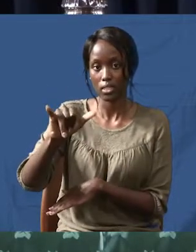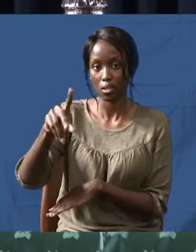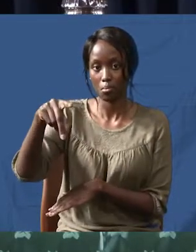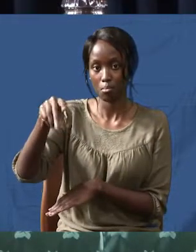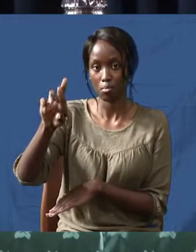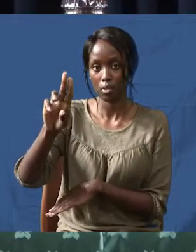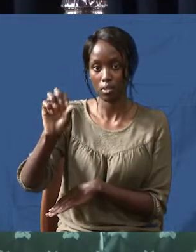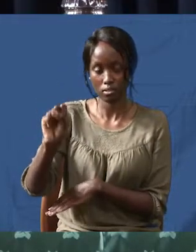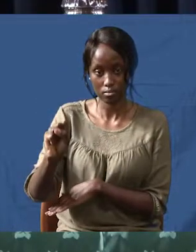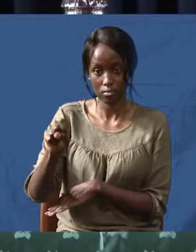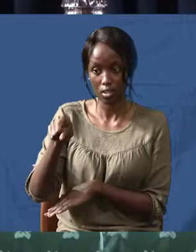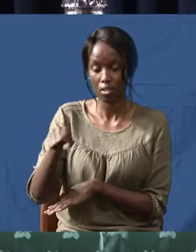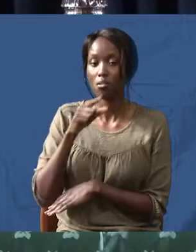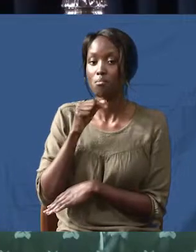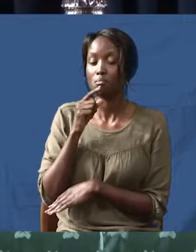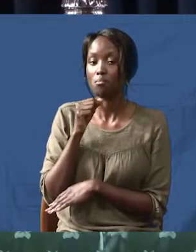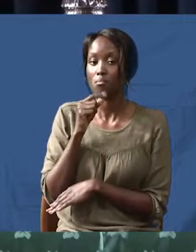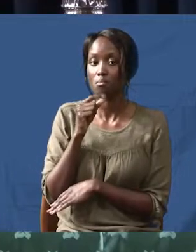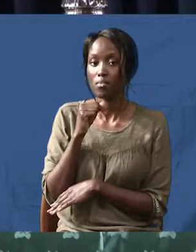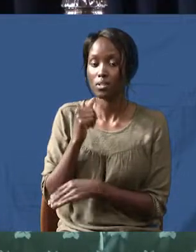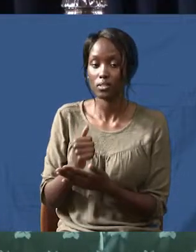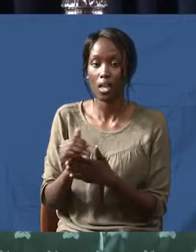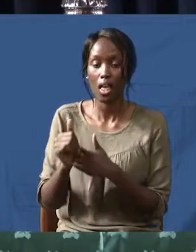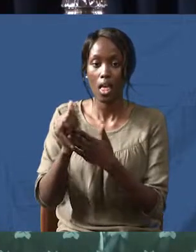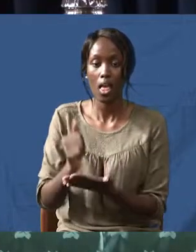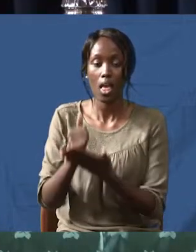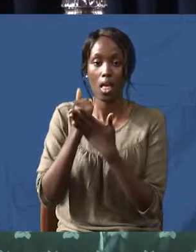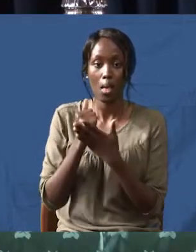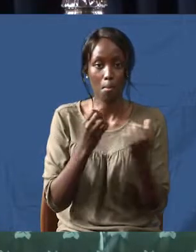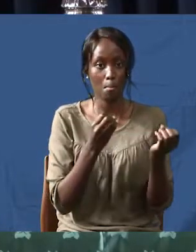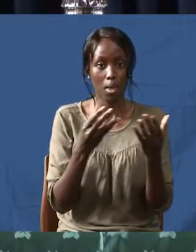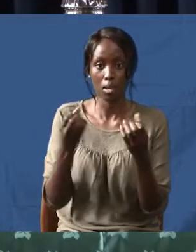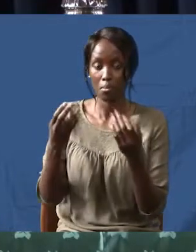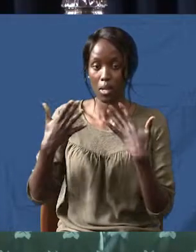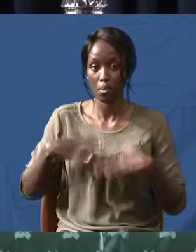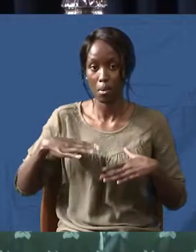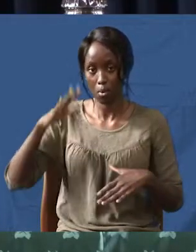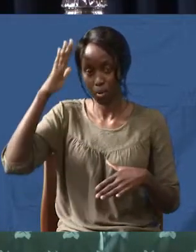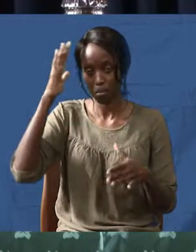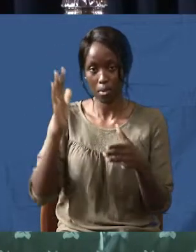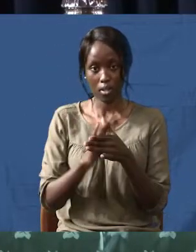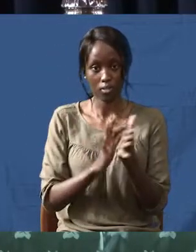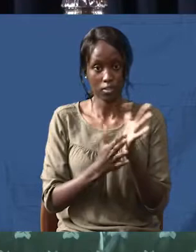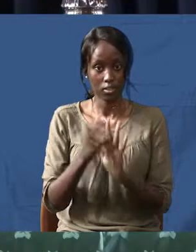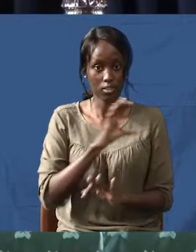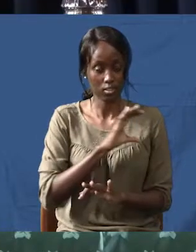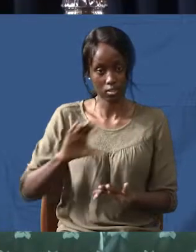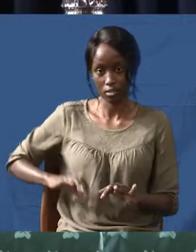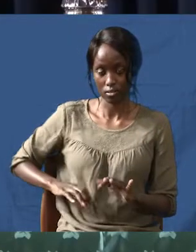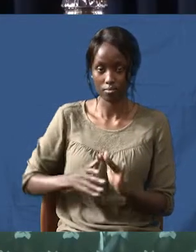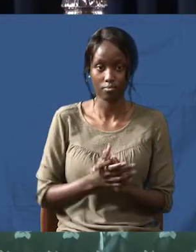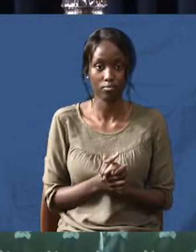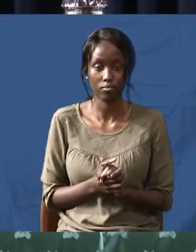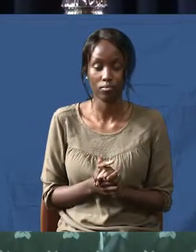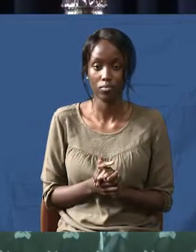only Jews but also many Gentiles to the Christian faith.